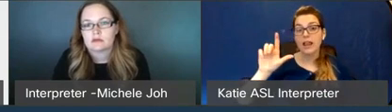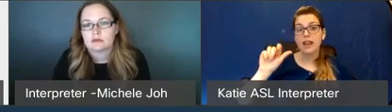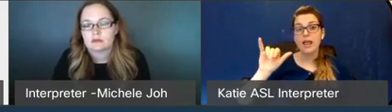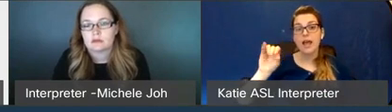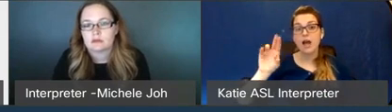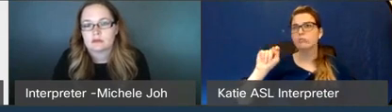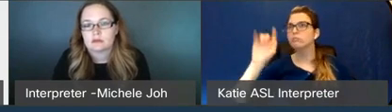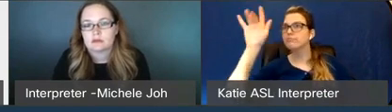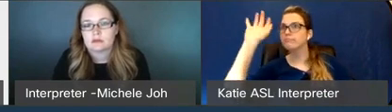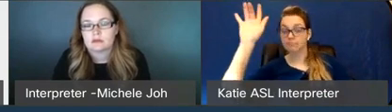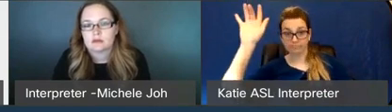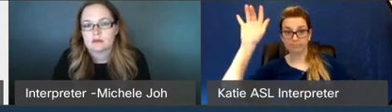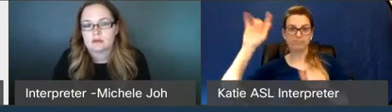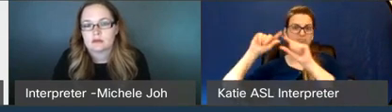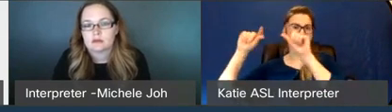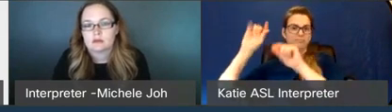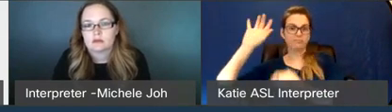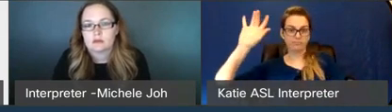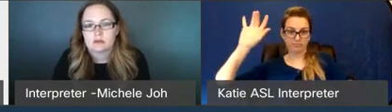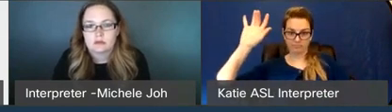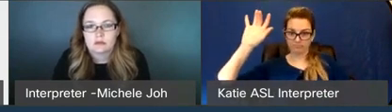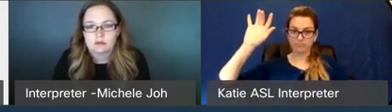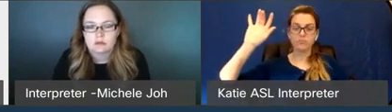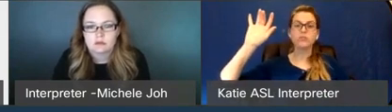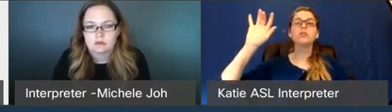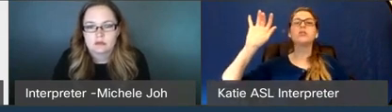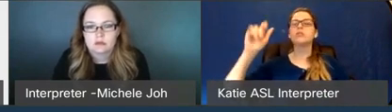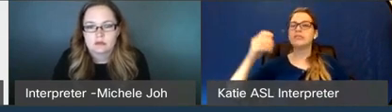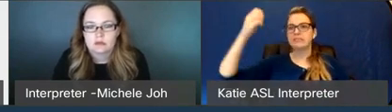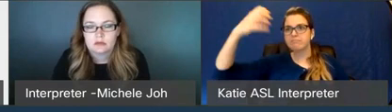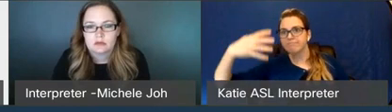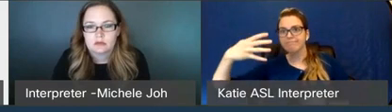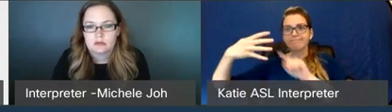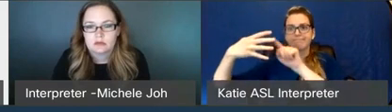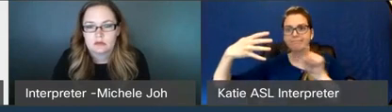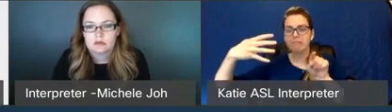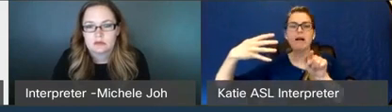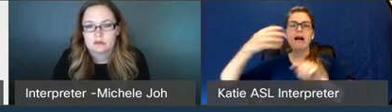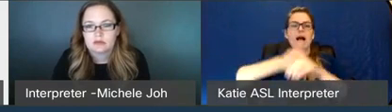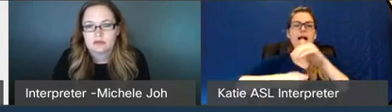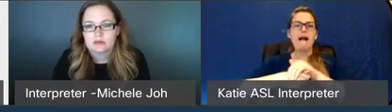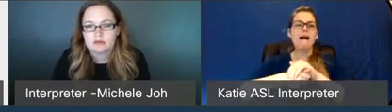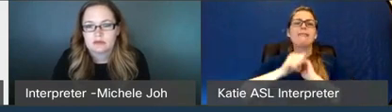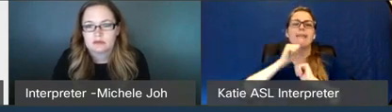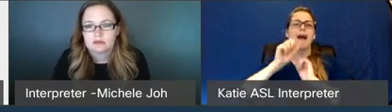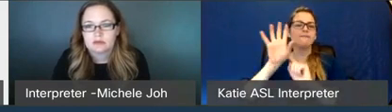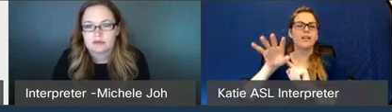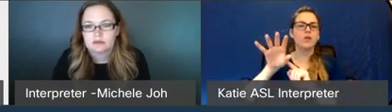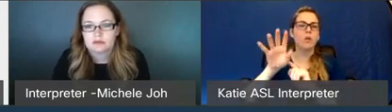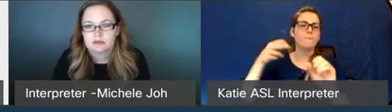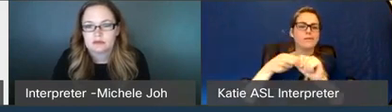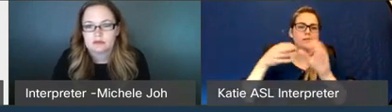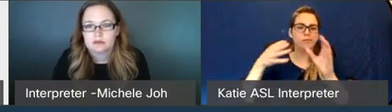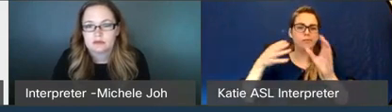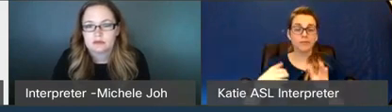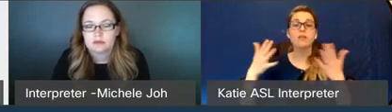Select hide non-video participants. Then change the layout view to full screen.